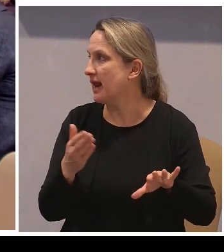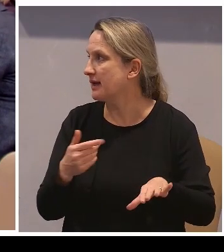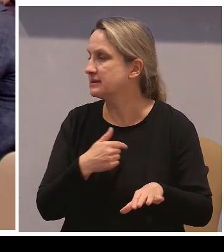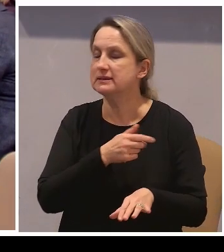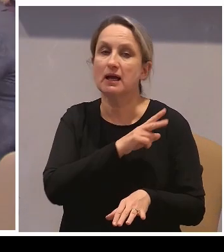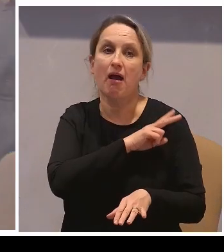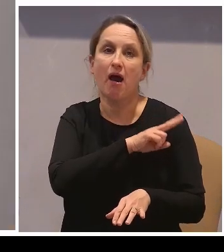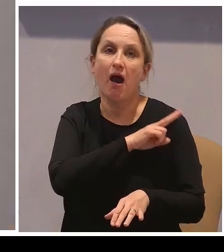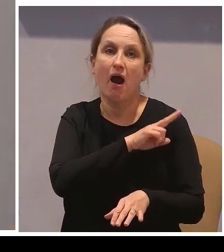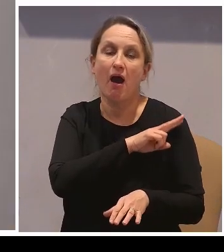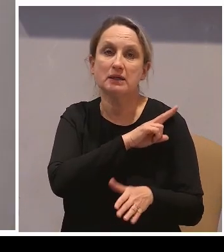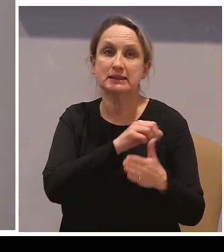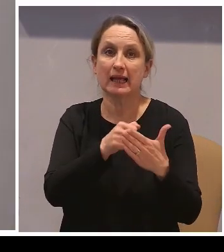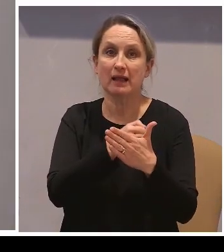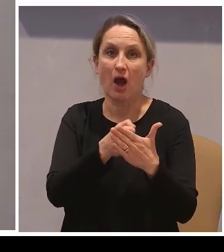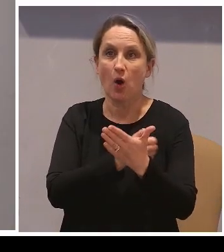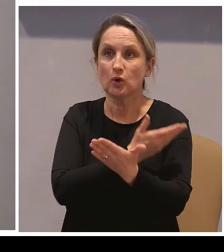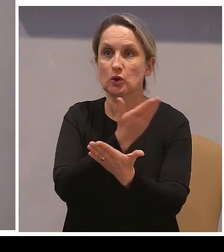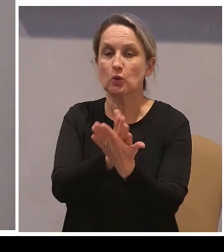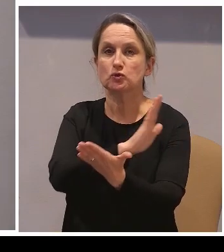you skipped,